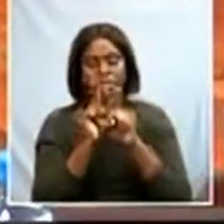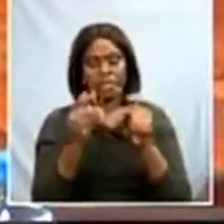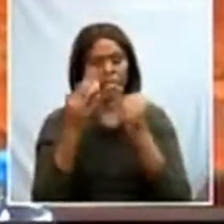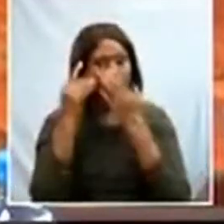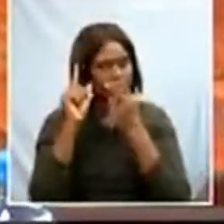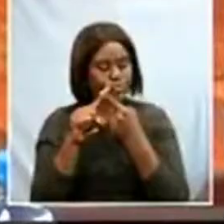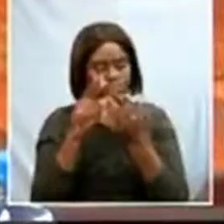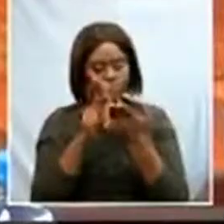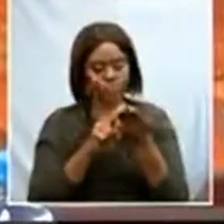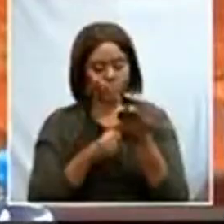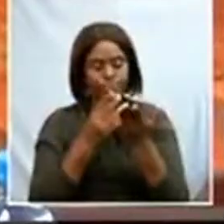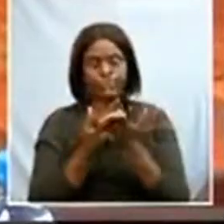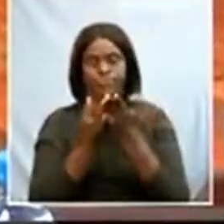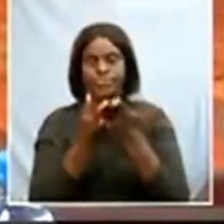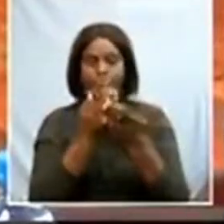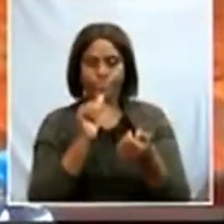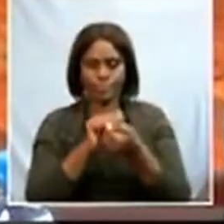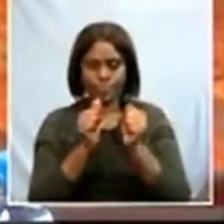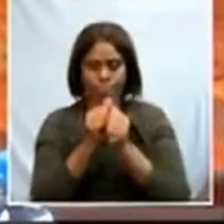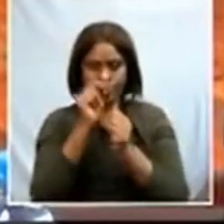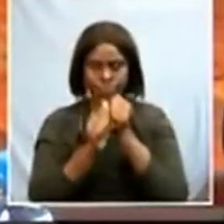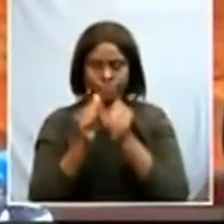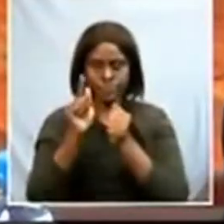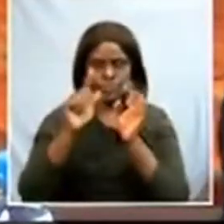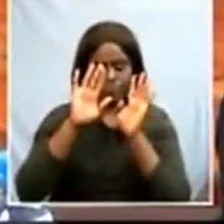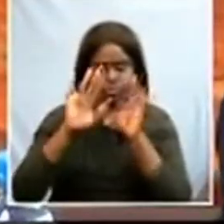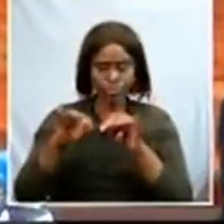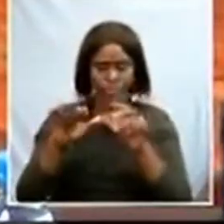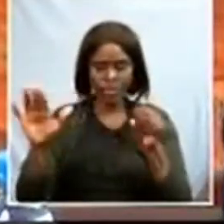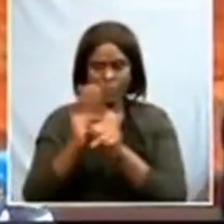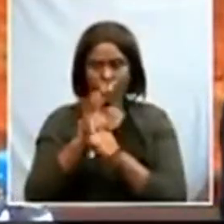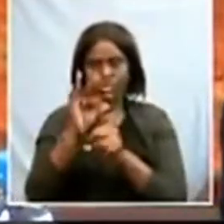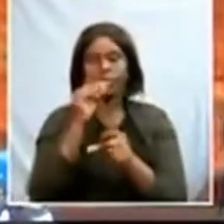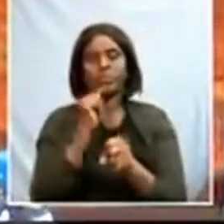to submit that the cause of query was due to the abandonment of the work